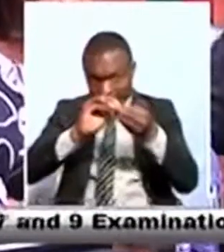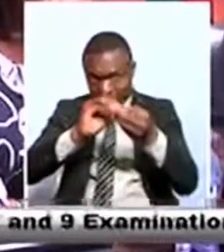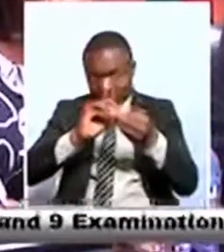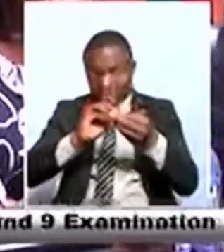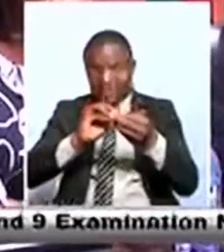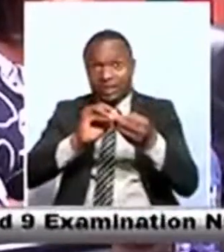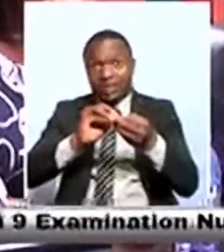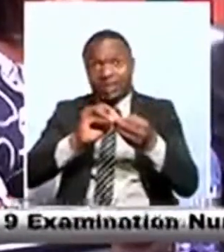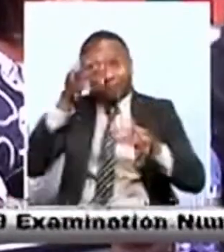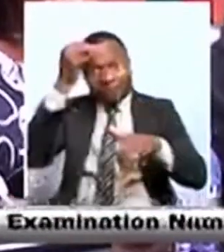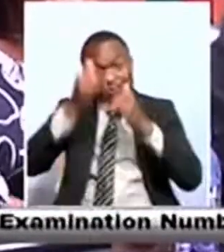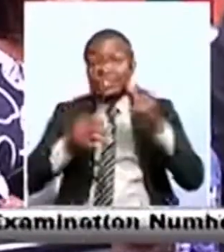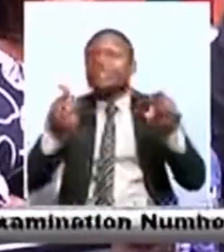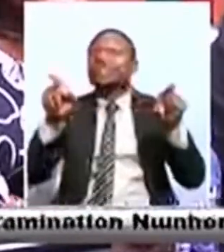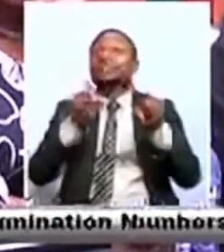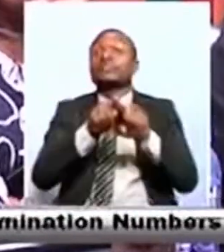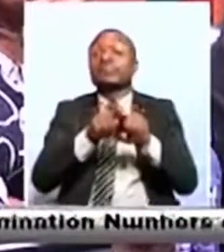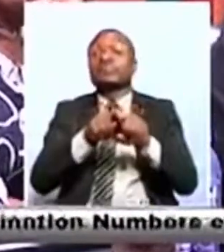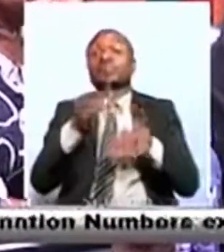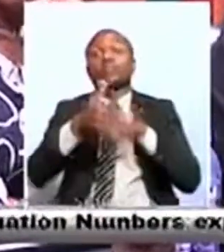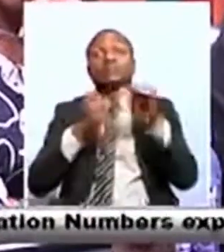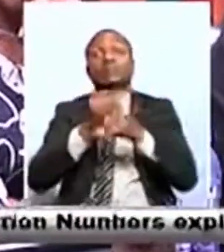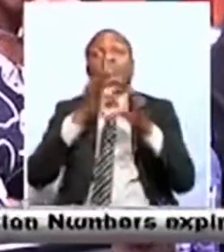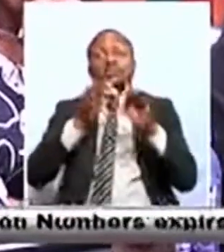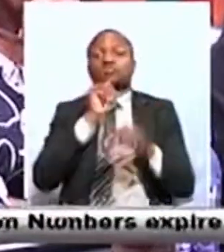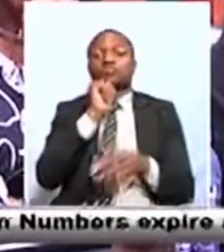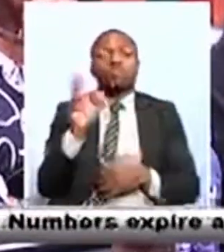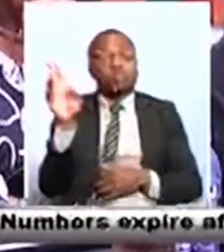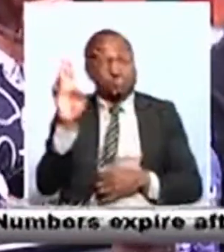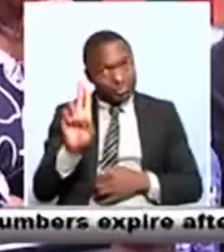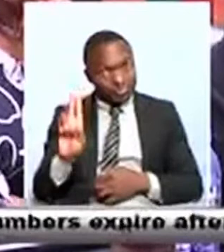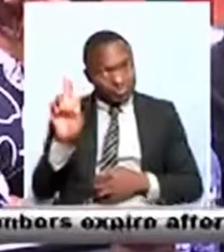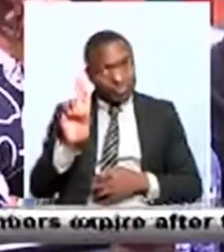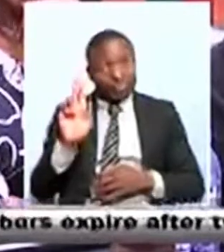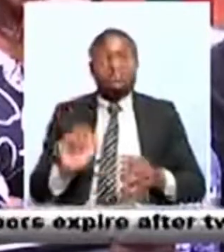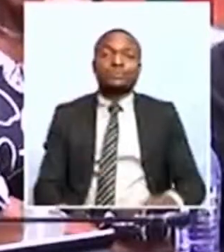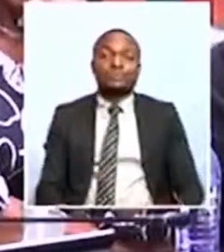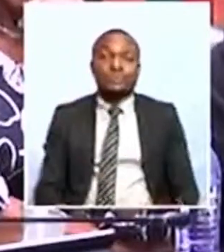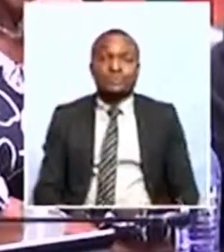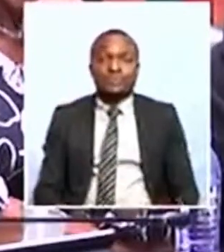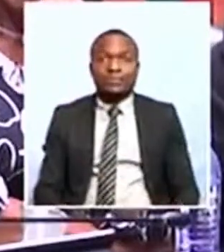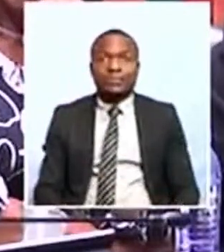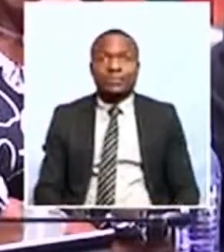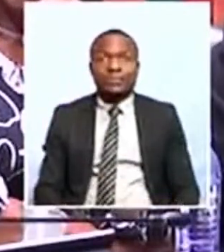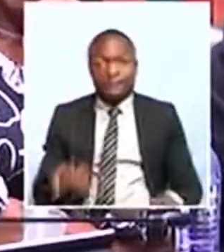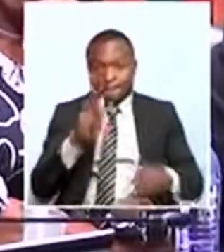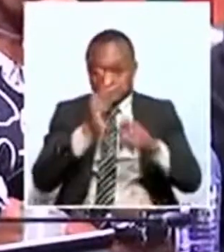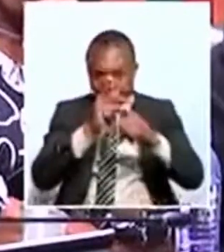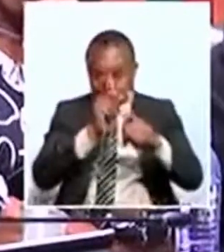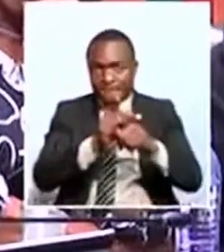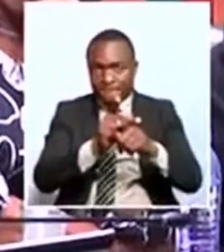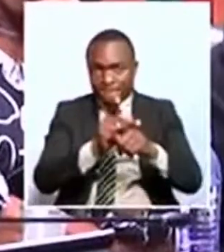expires the same year if it is not used in order to maintain